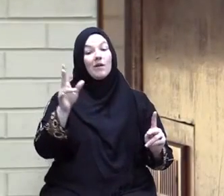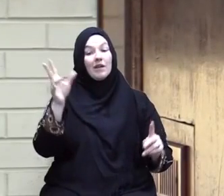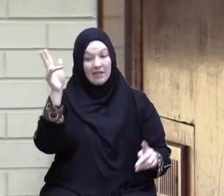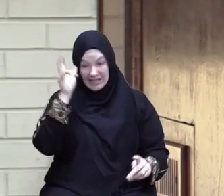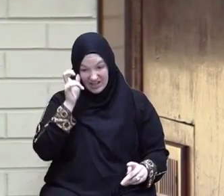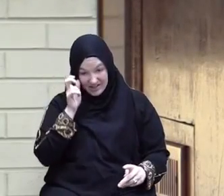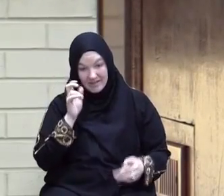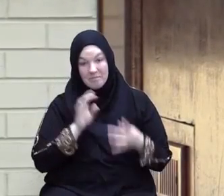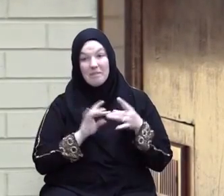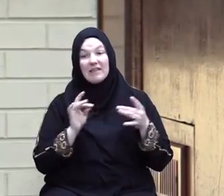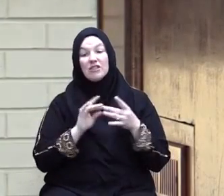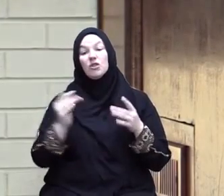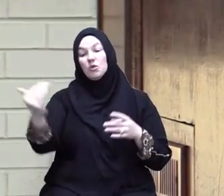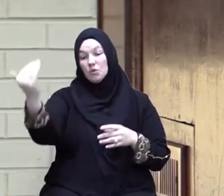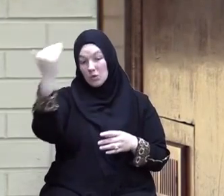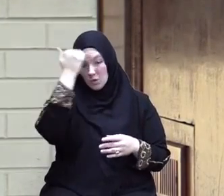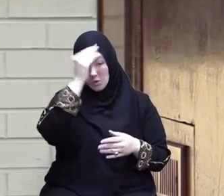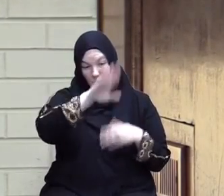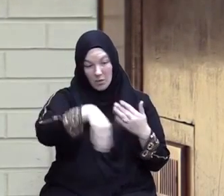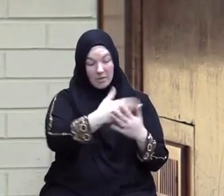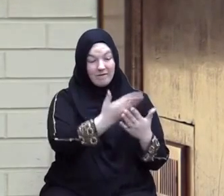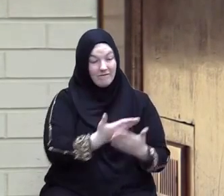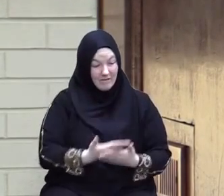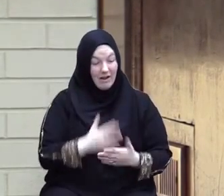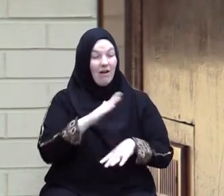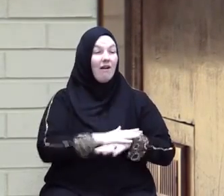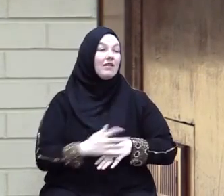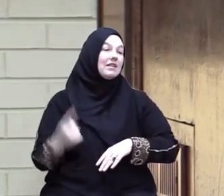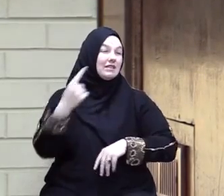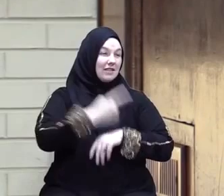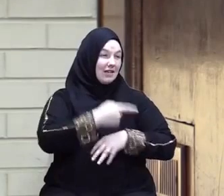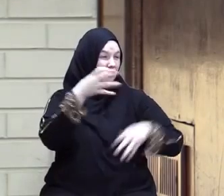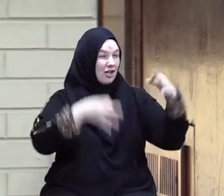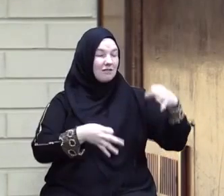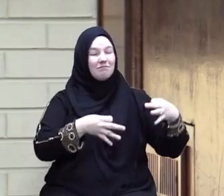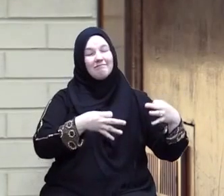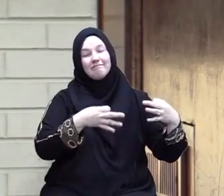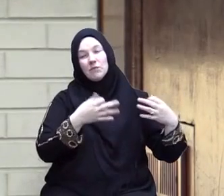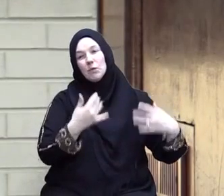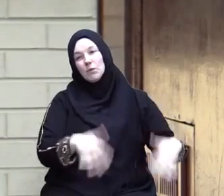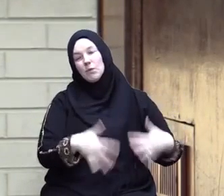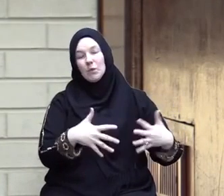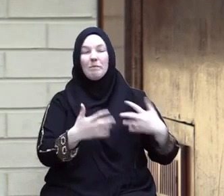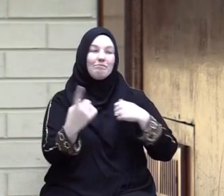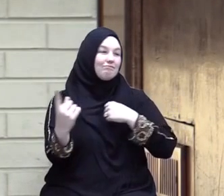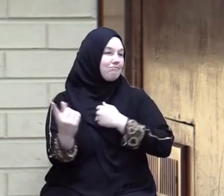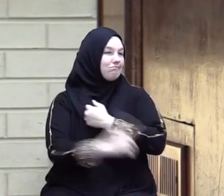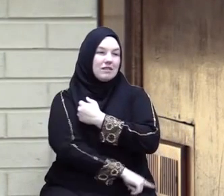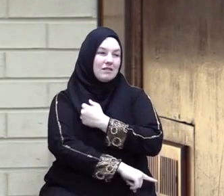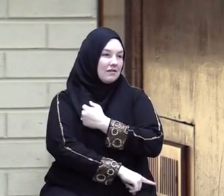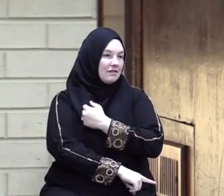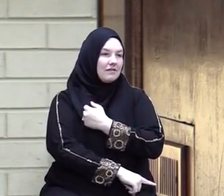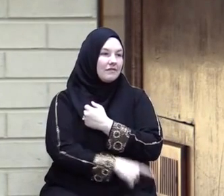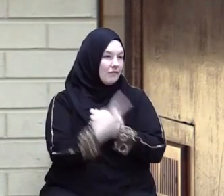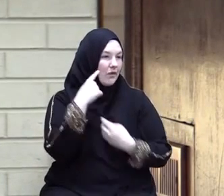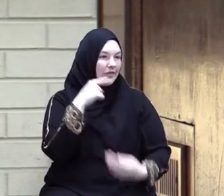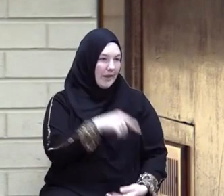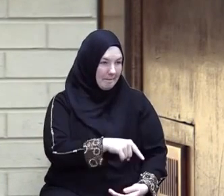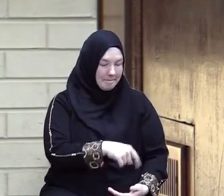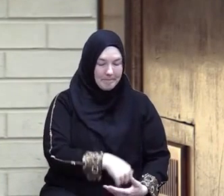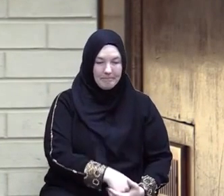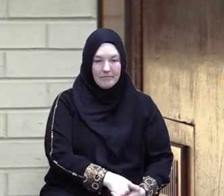Allah subhanahu wa ta'ala save us from this. The most dangerous category is this